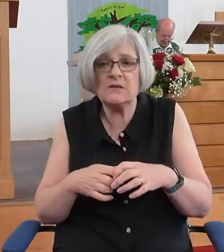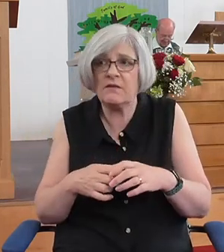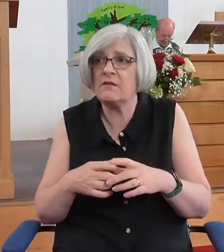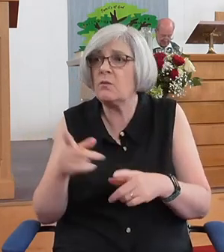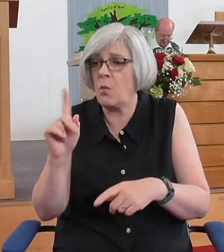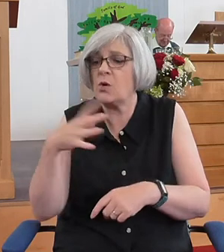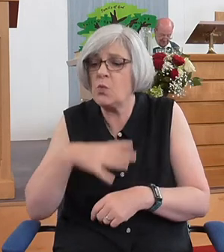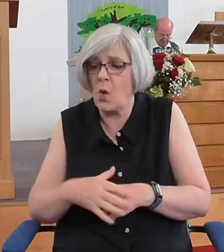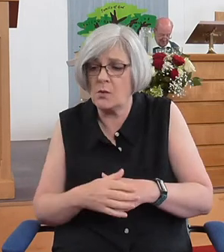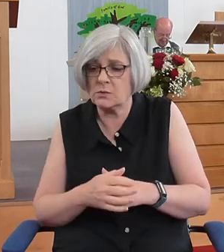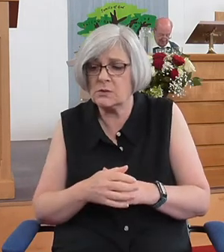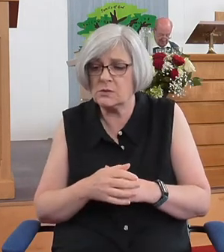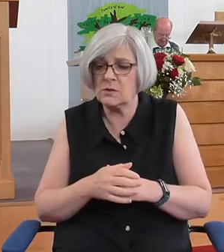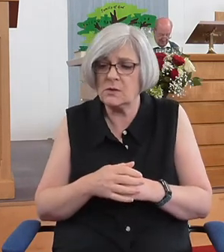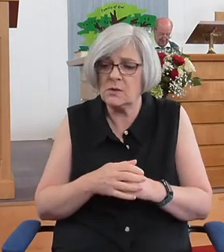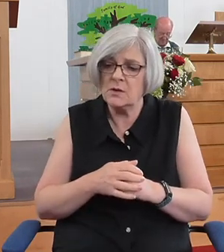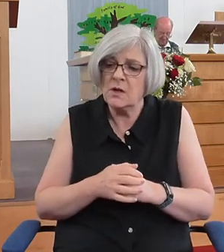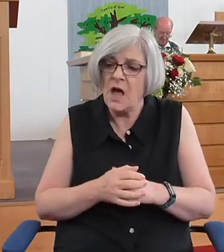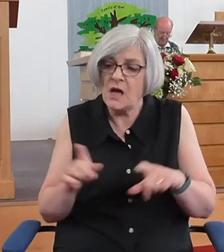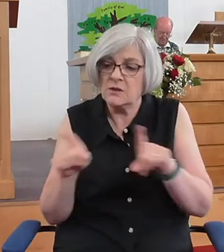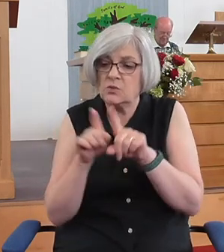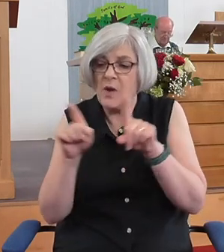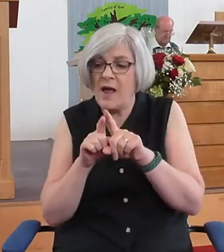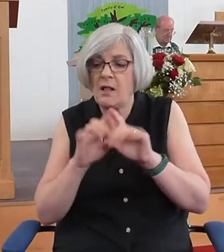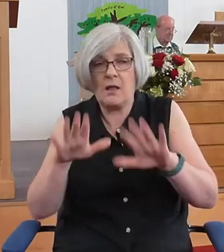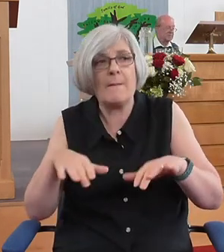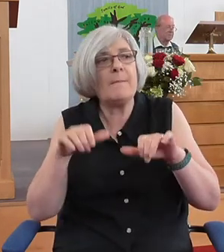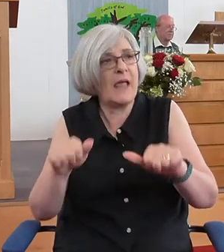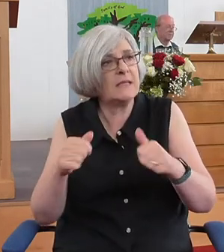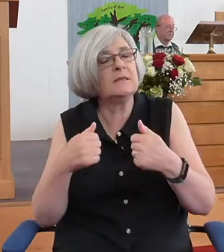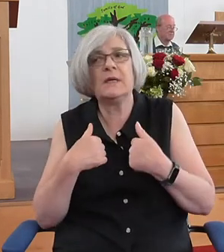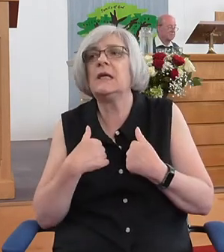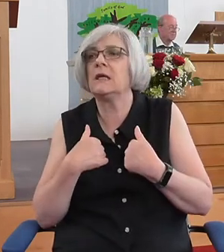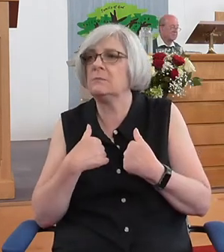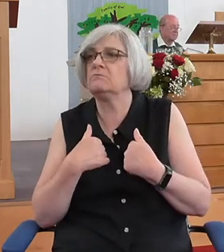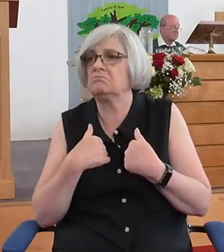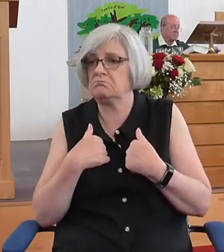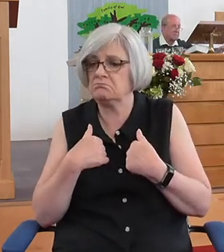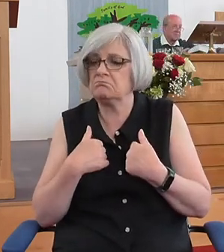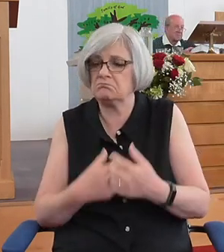and go, and also bless me.'